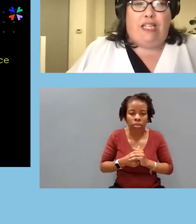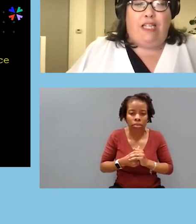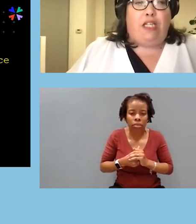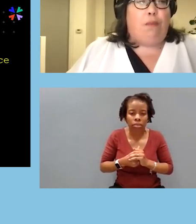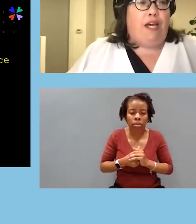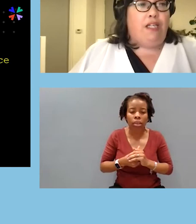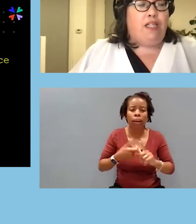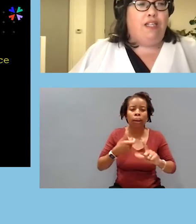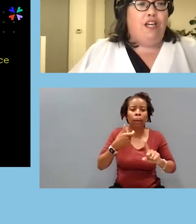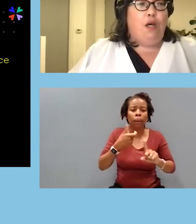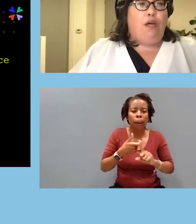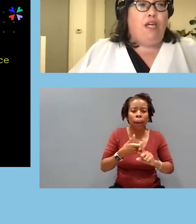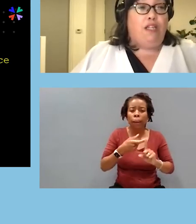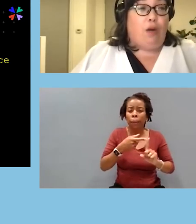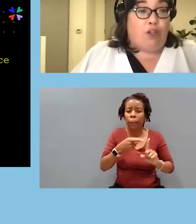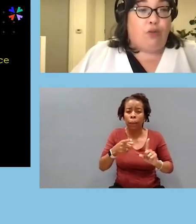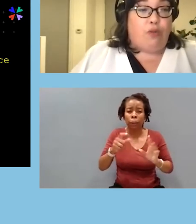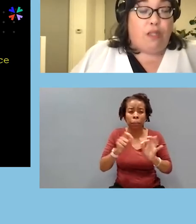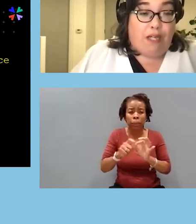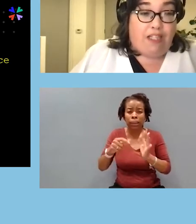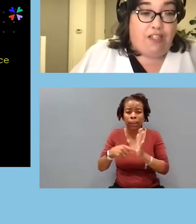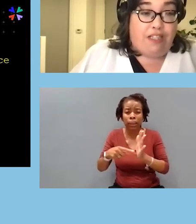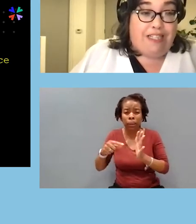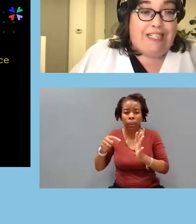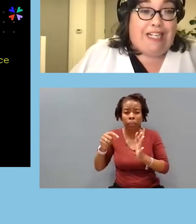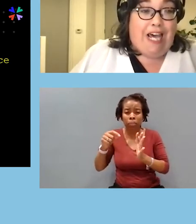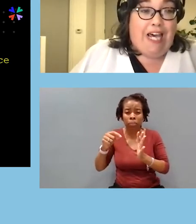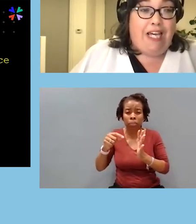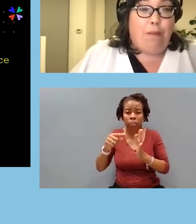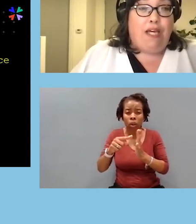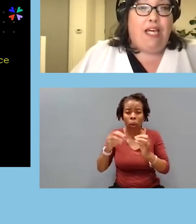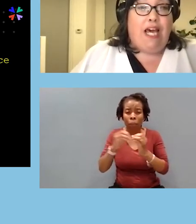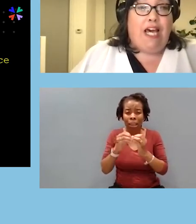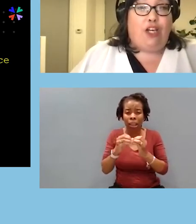KAO-BTT space PW space